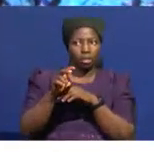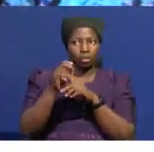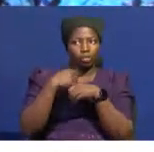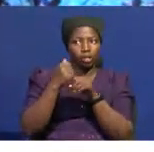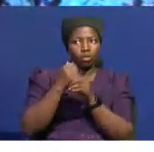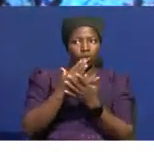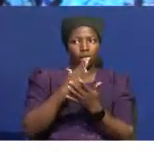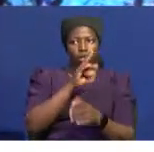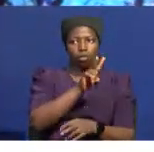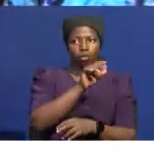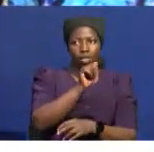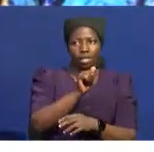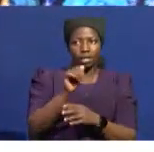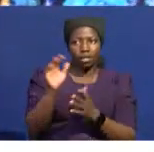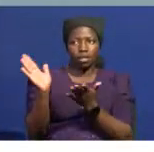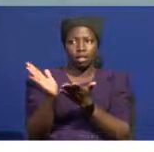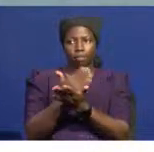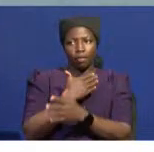removed.